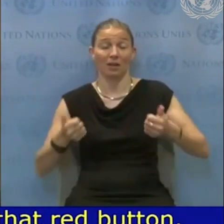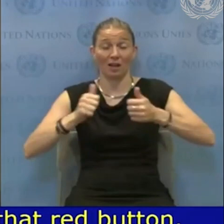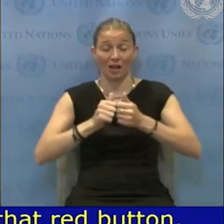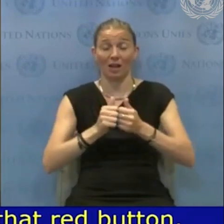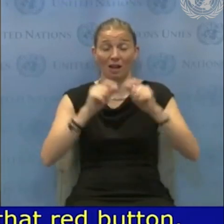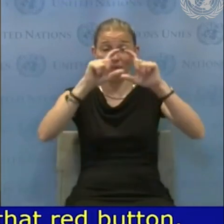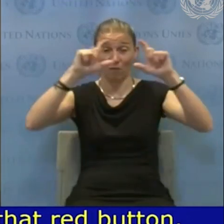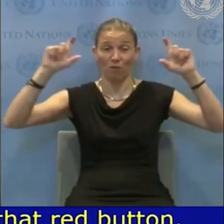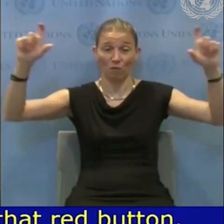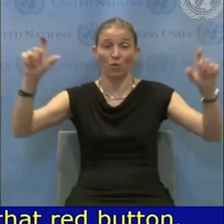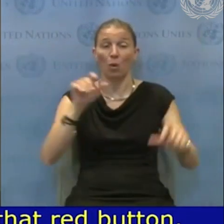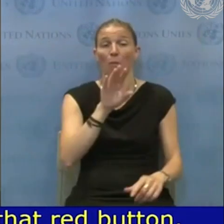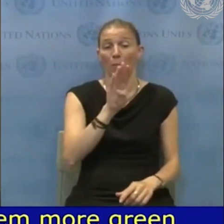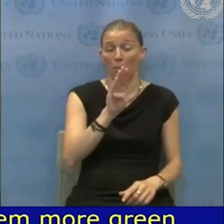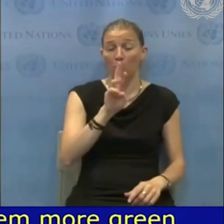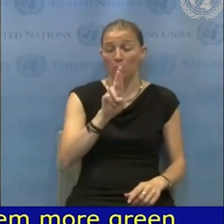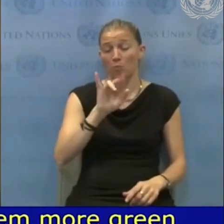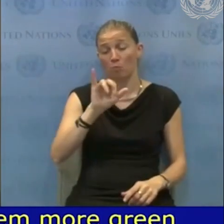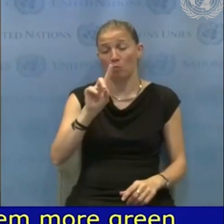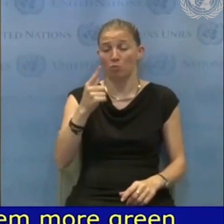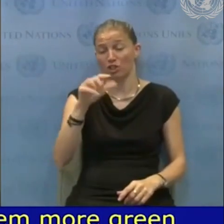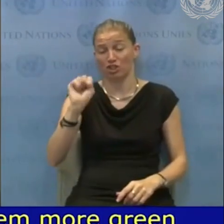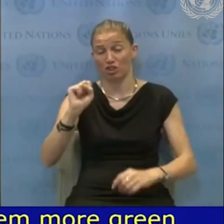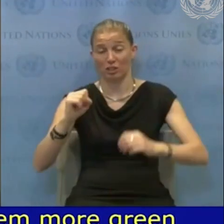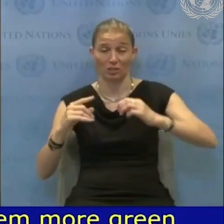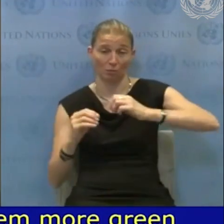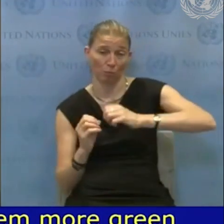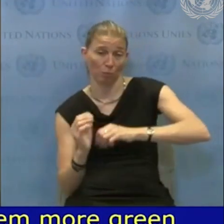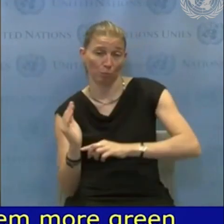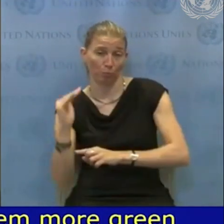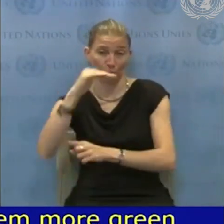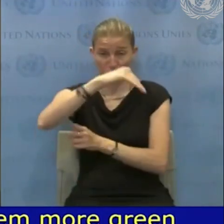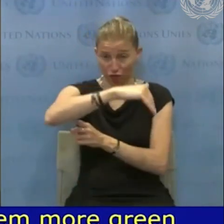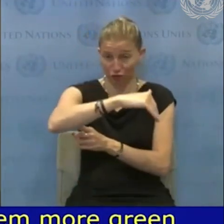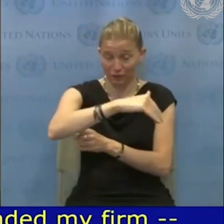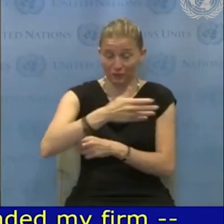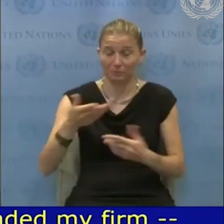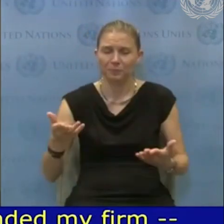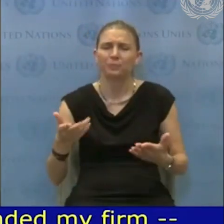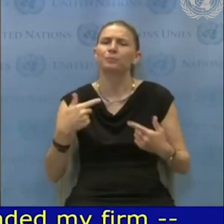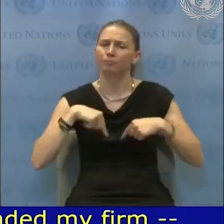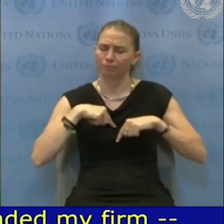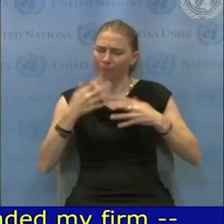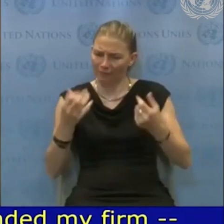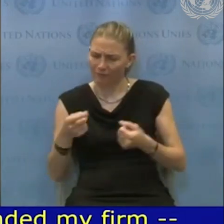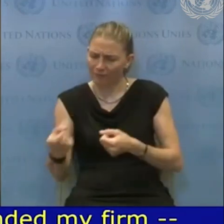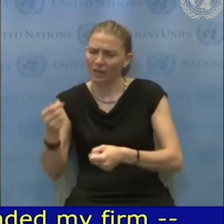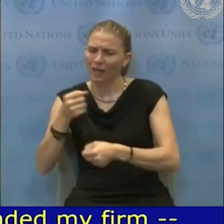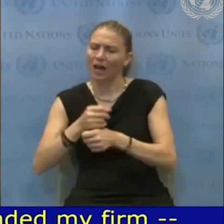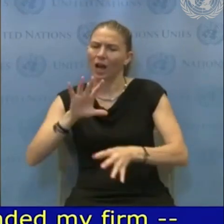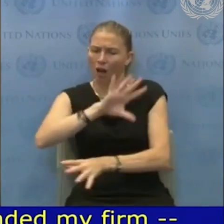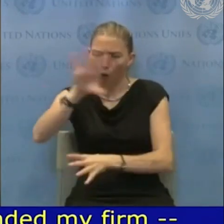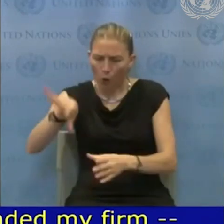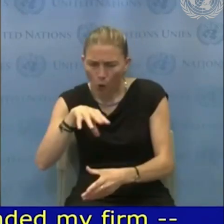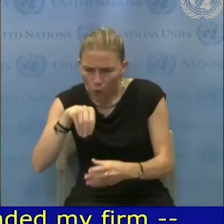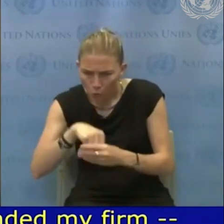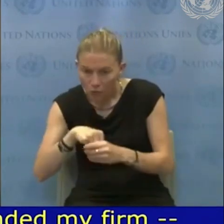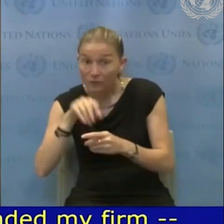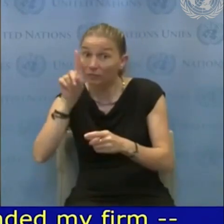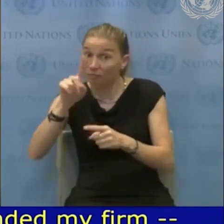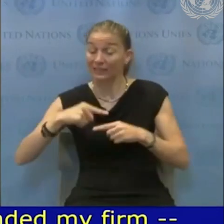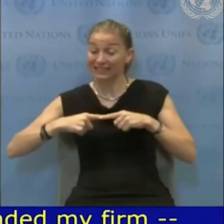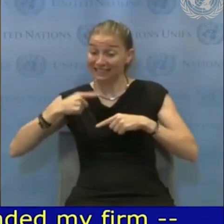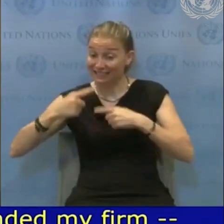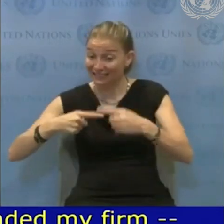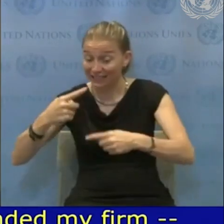specialize investments that help build a more inclusive and more sustainable economy, from lower